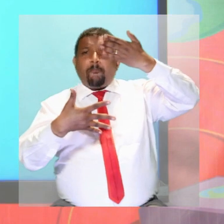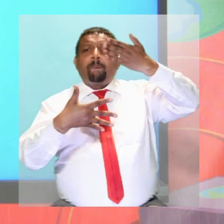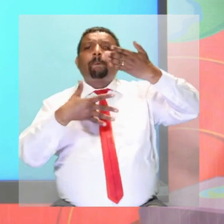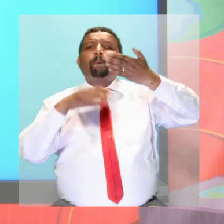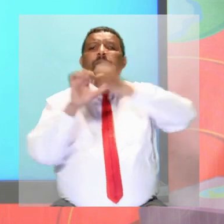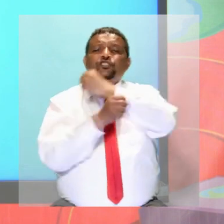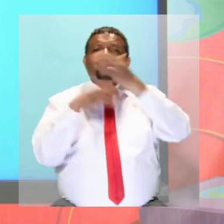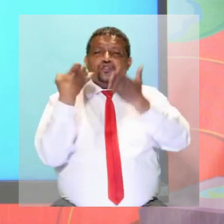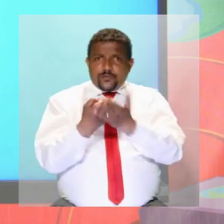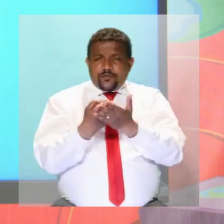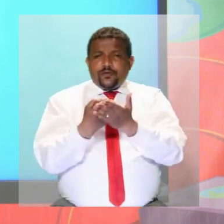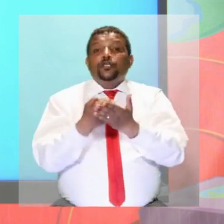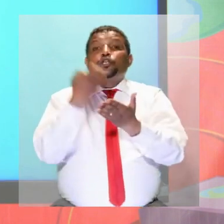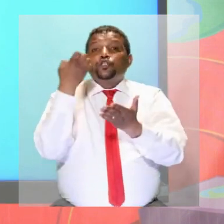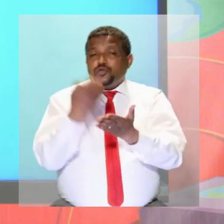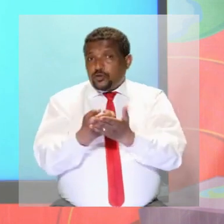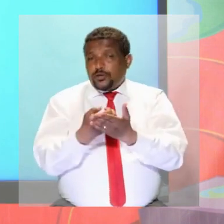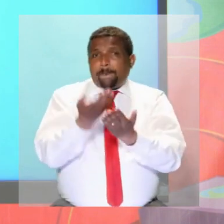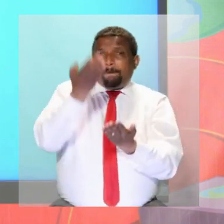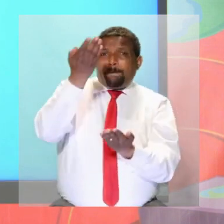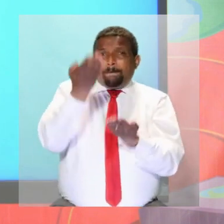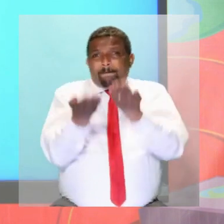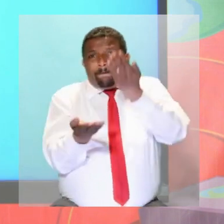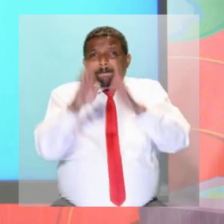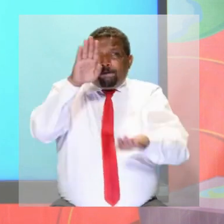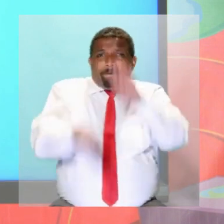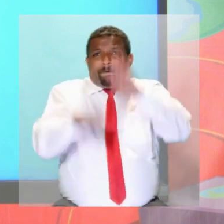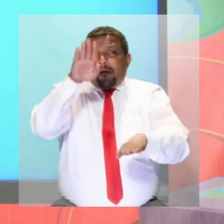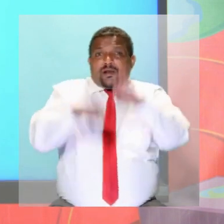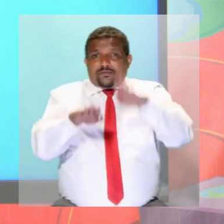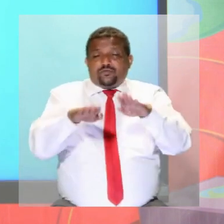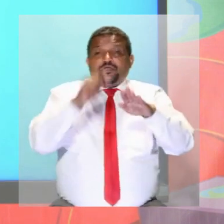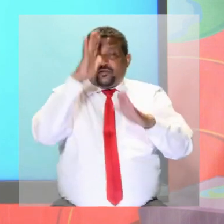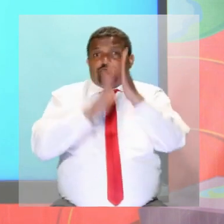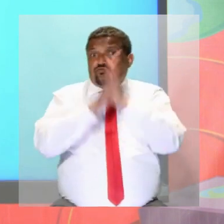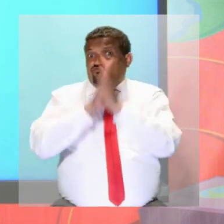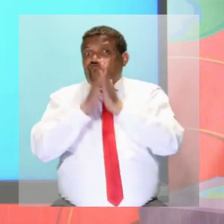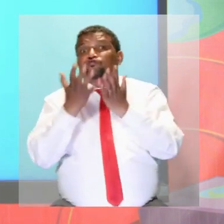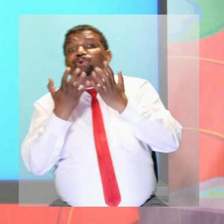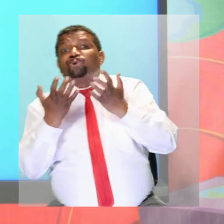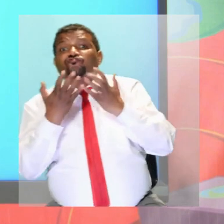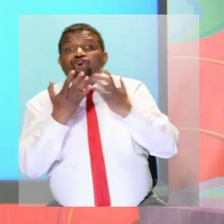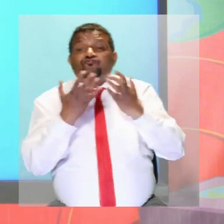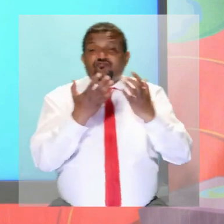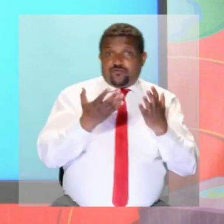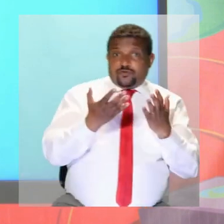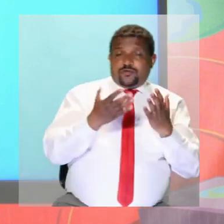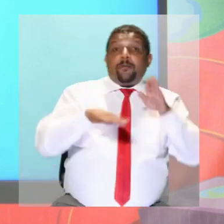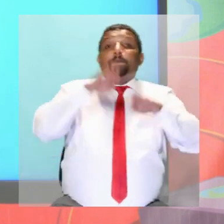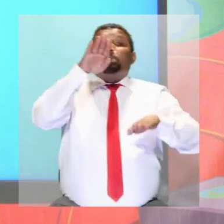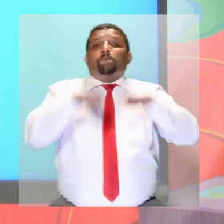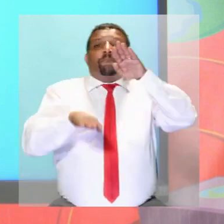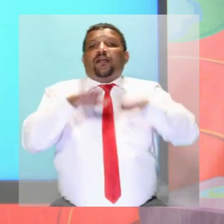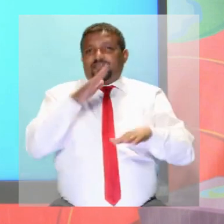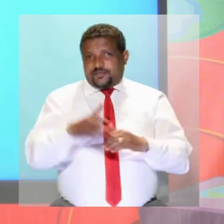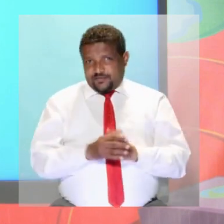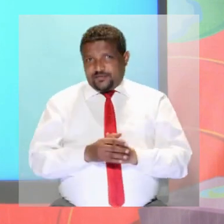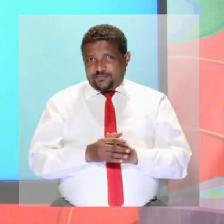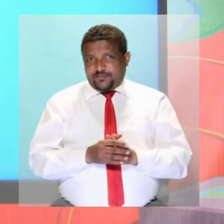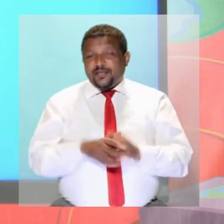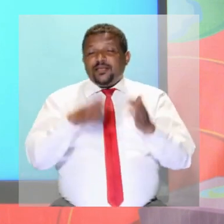is scarcity. Scarcity is the imbalance between human needs and wants, and this is caused by